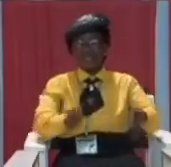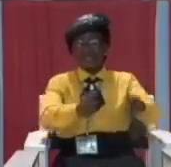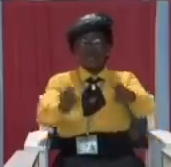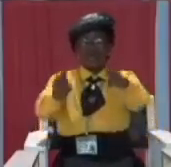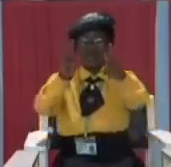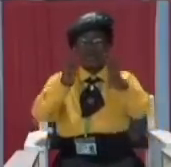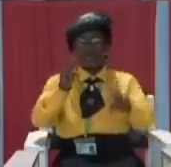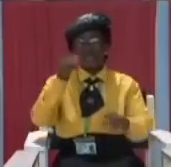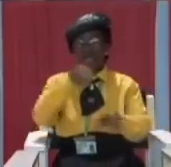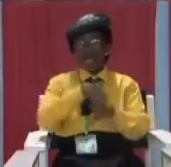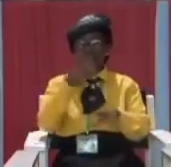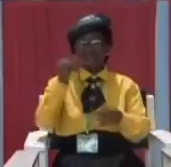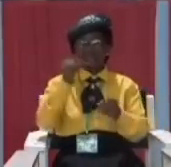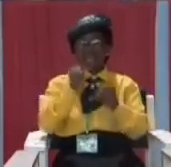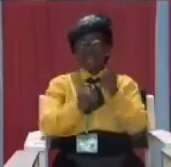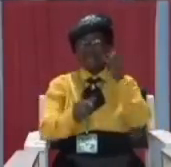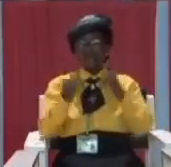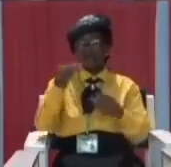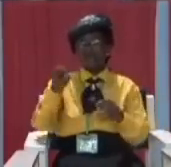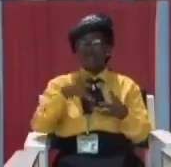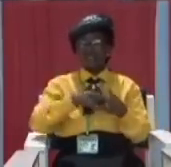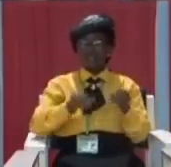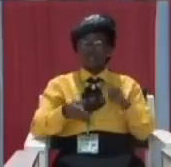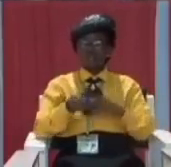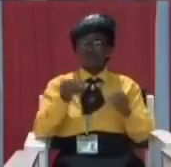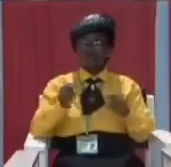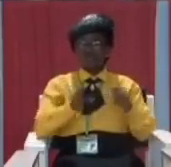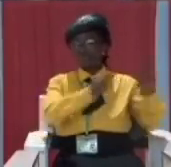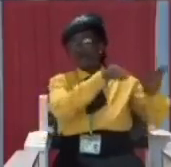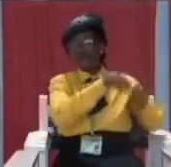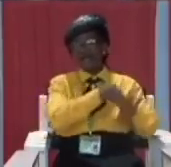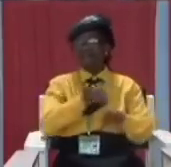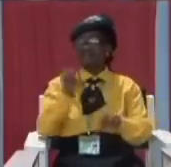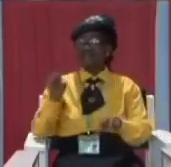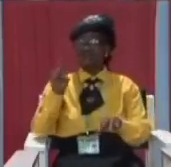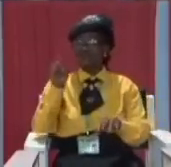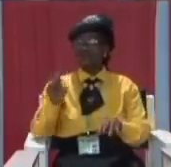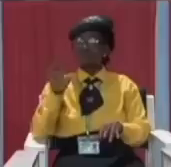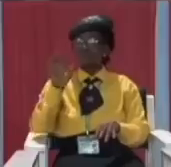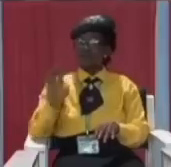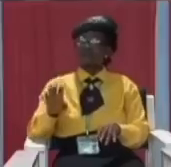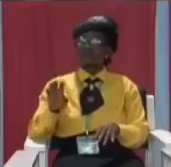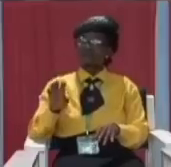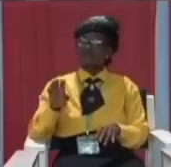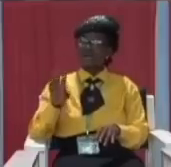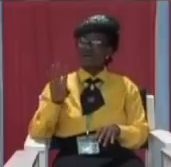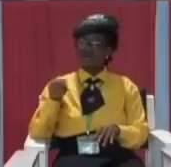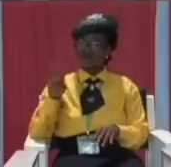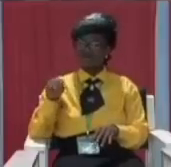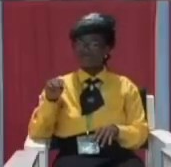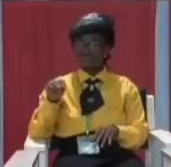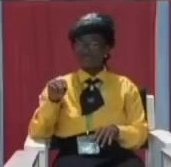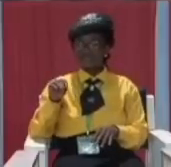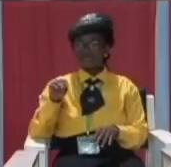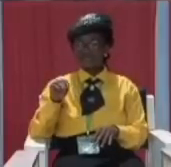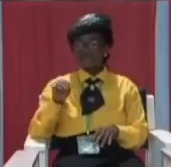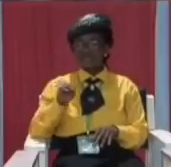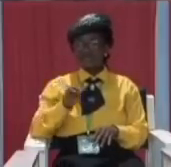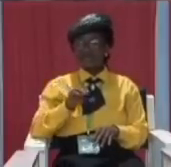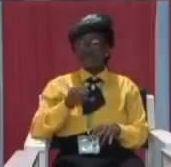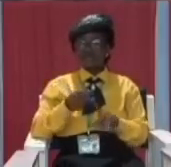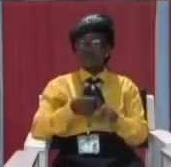By the end of the story, if you look at Exodus chapter 14, from verse 21 to 28, Exodus 14